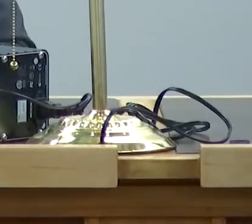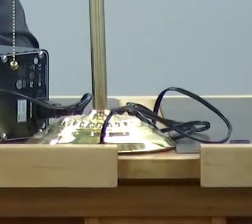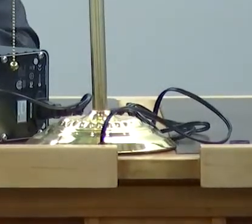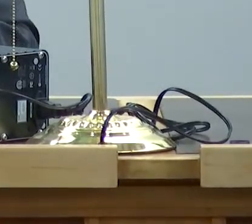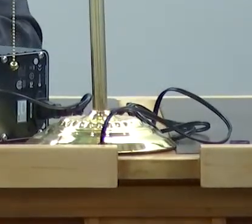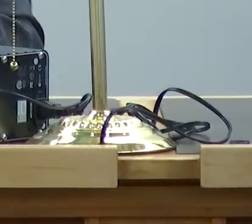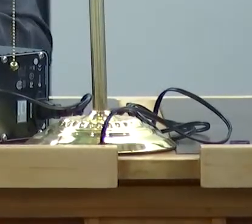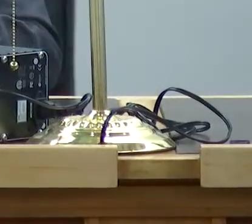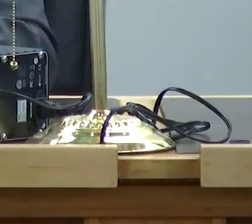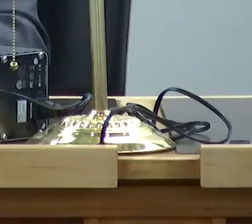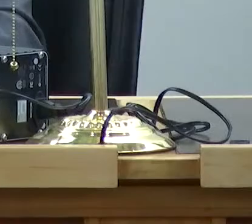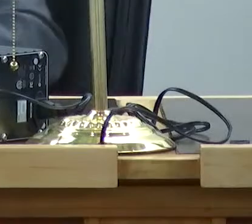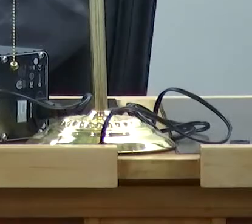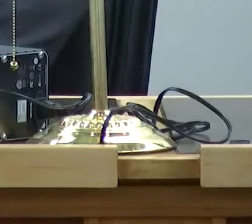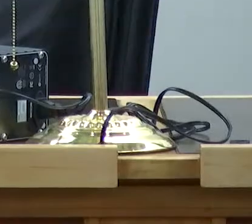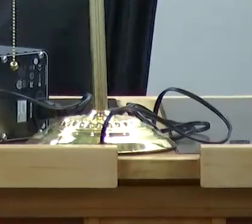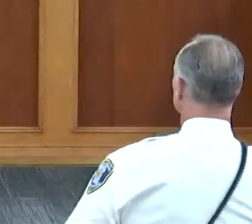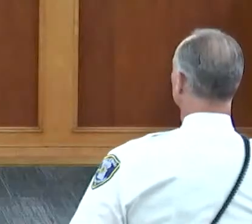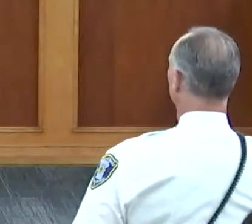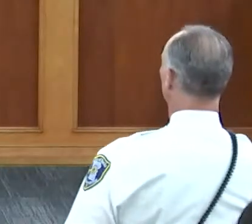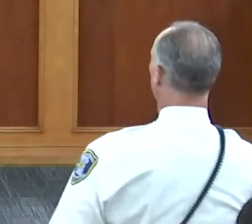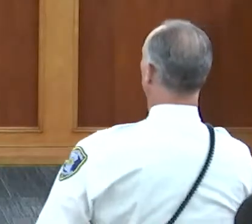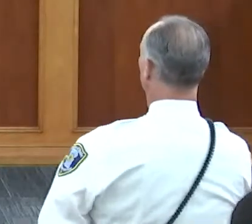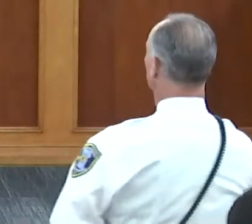the flag, please.